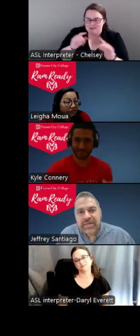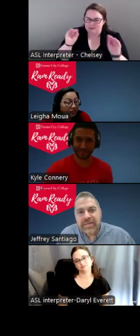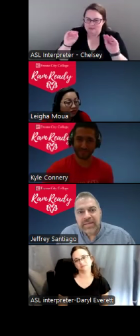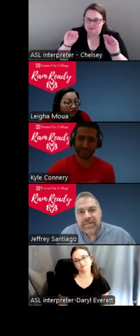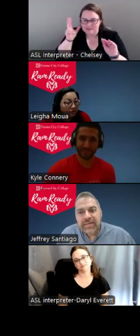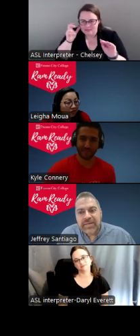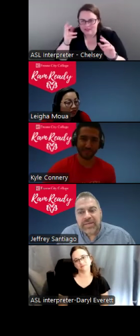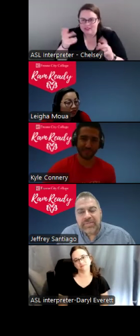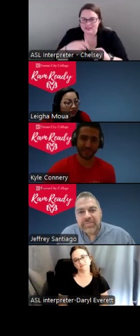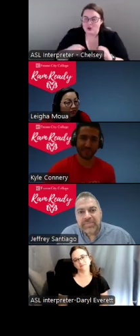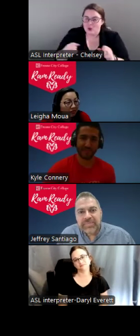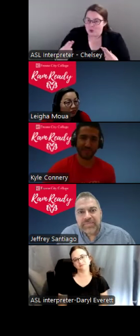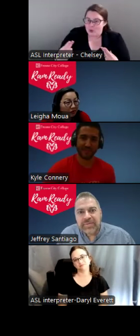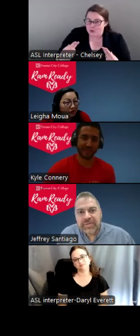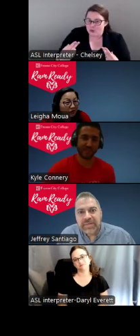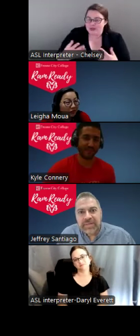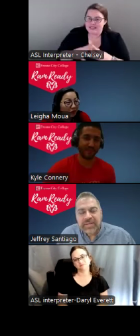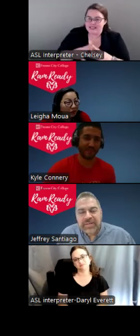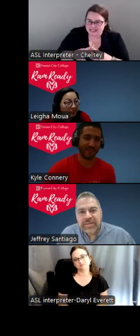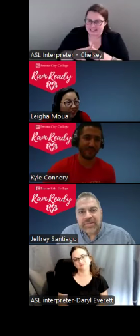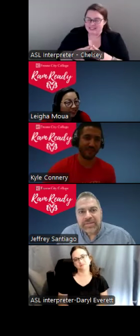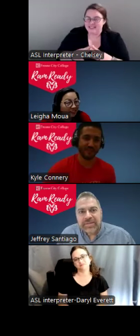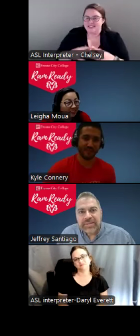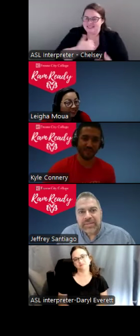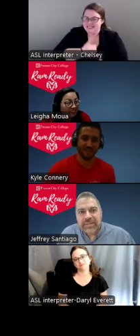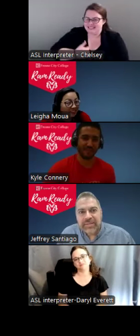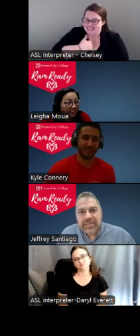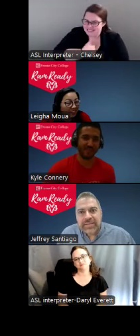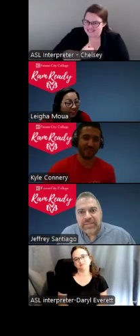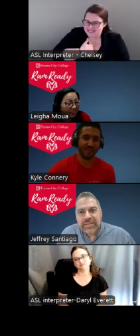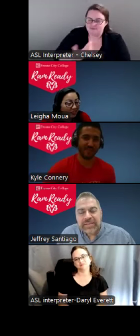Oh no. Okay. Sorry about that.